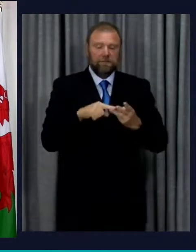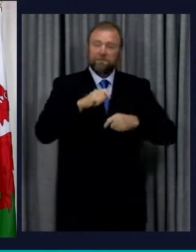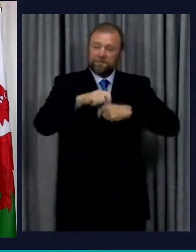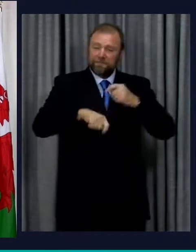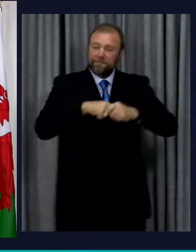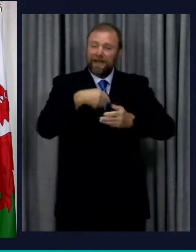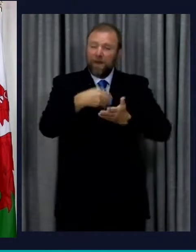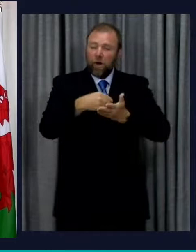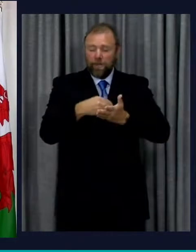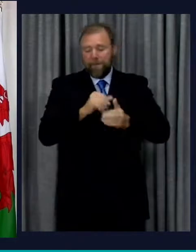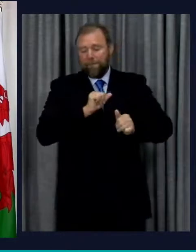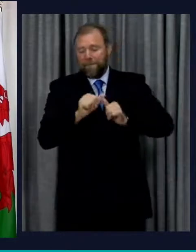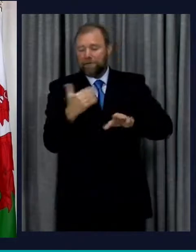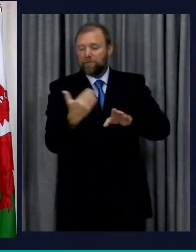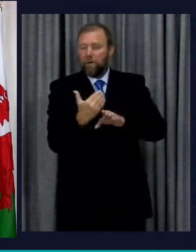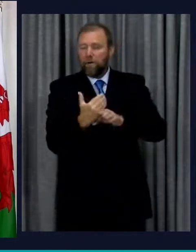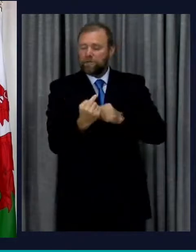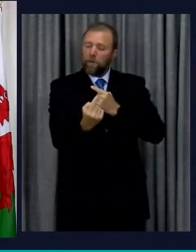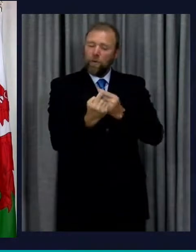jobs closer to home.